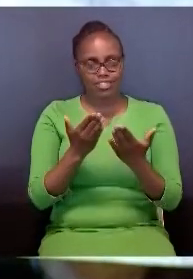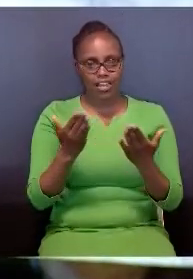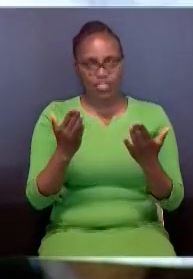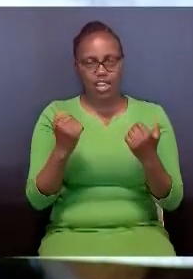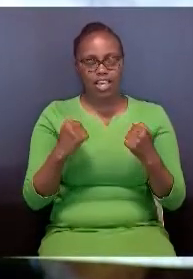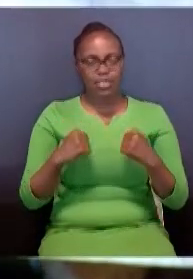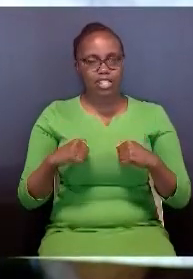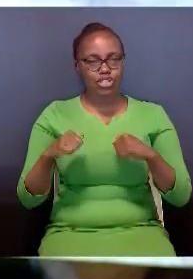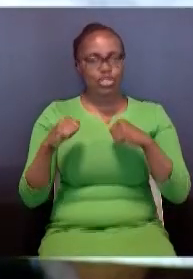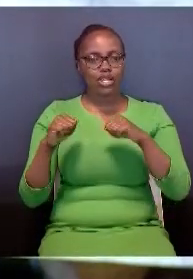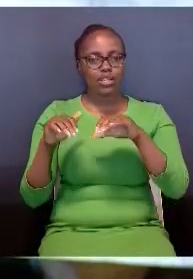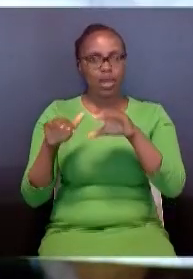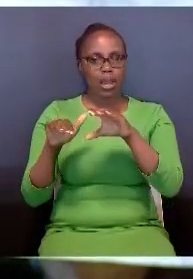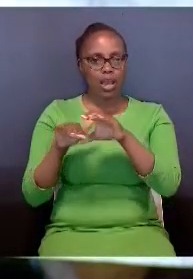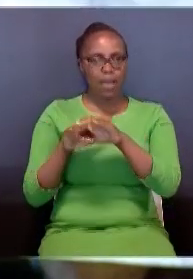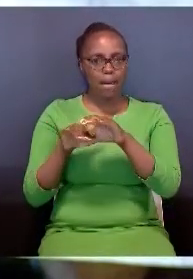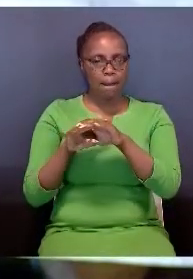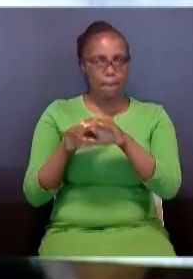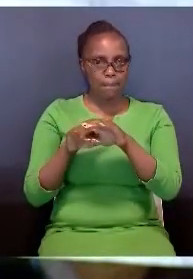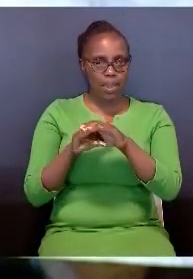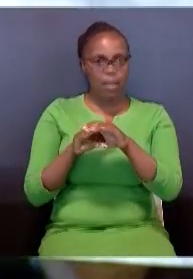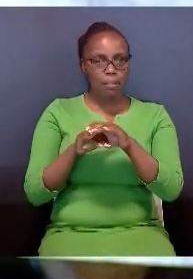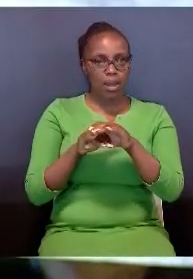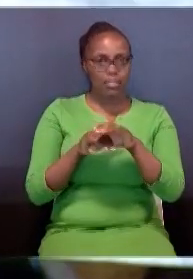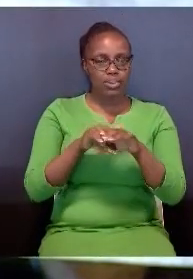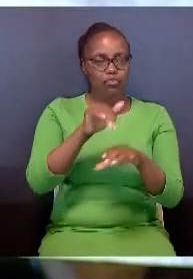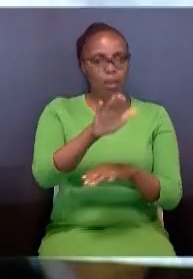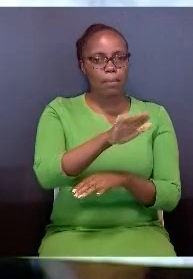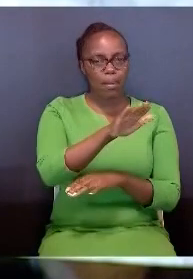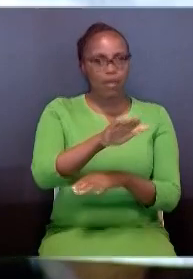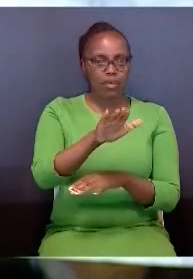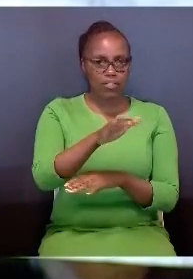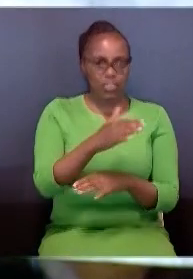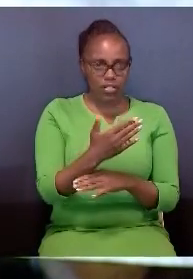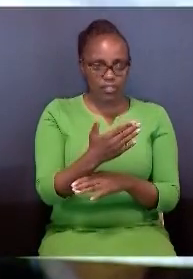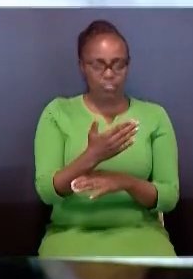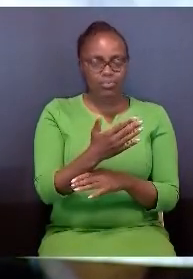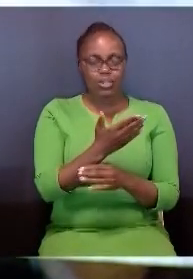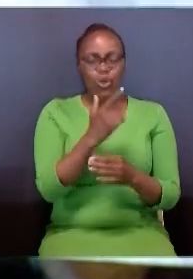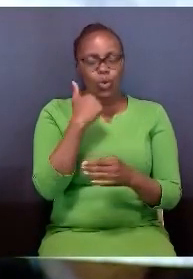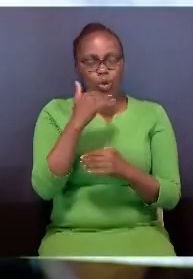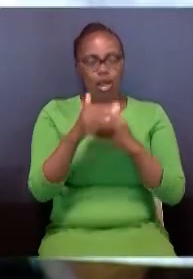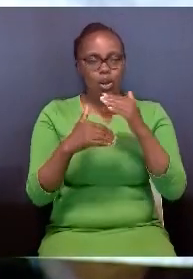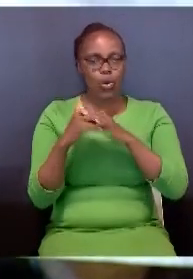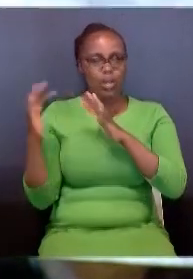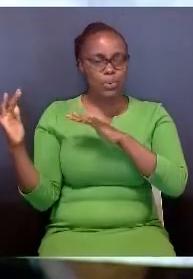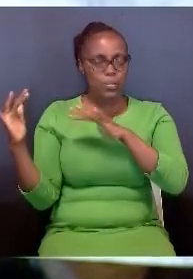senior members of government, ministers of youth who are here,